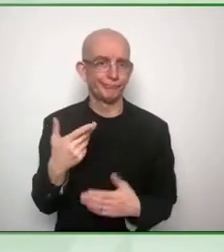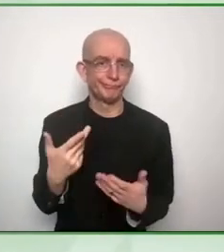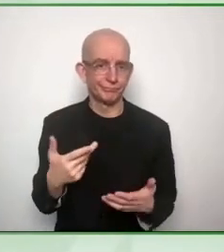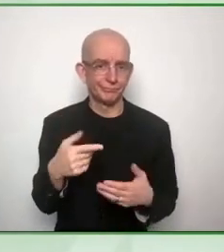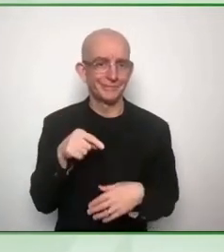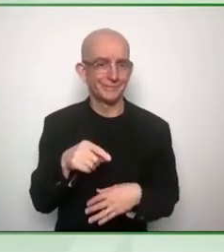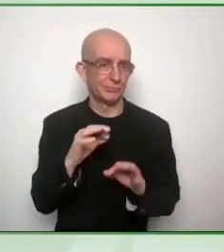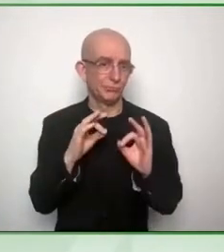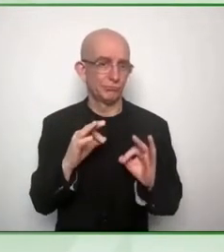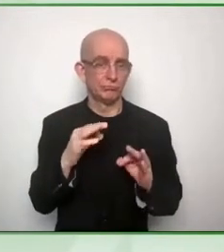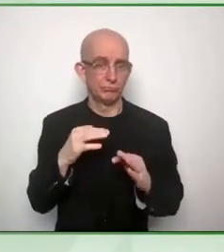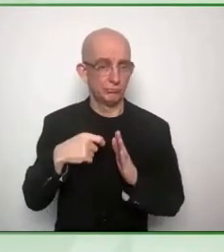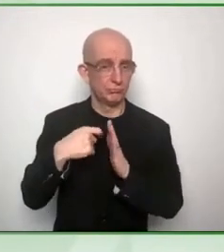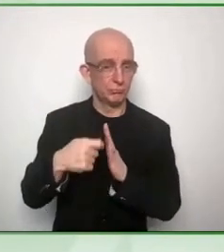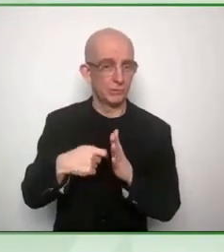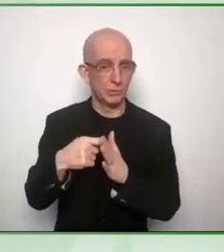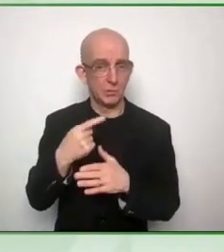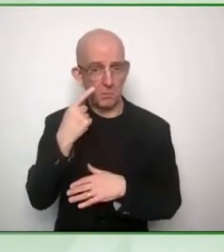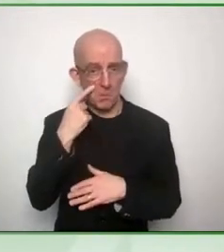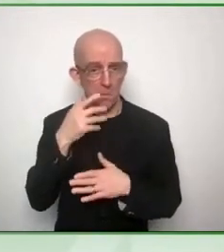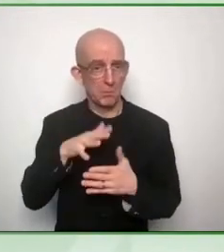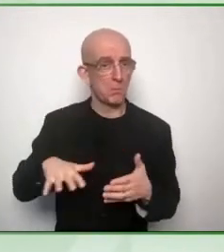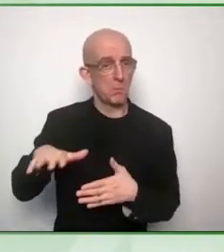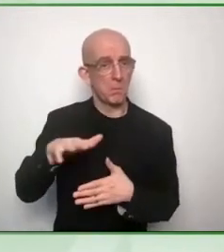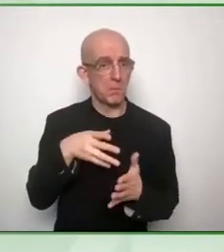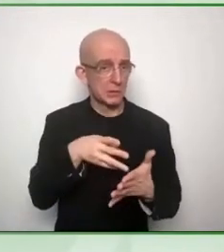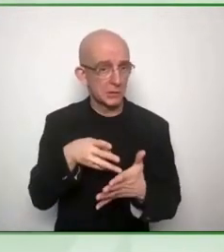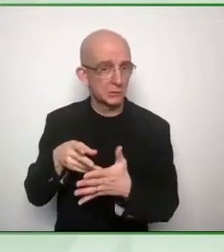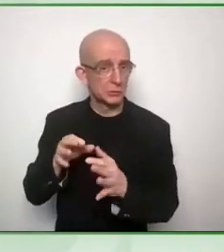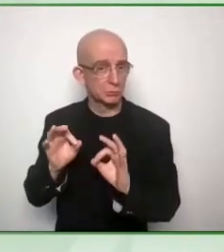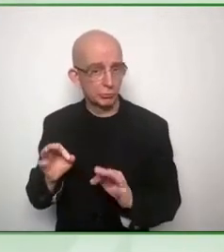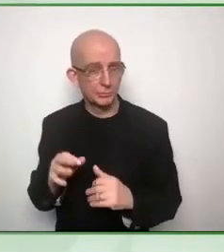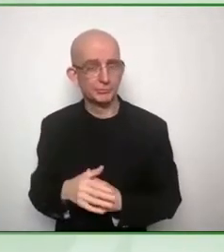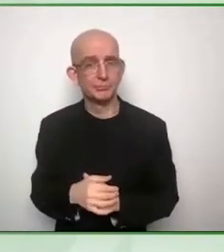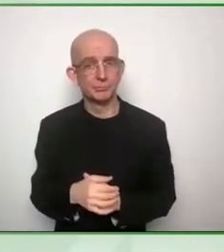for the future, connection-wise, money-wise, growth-wise?